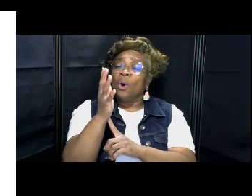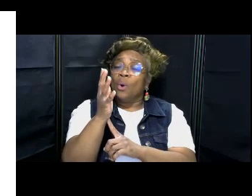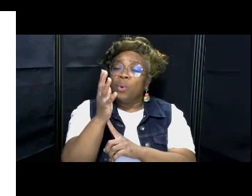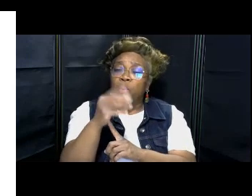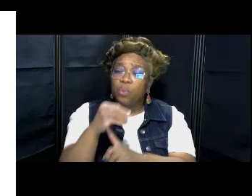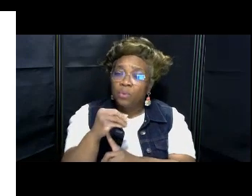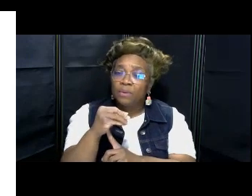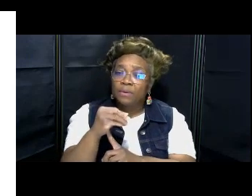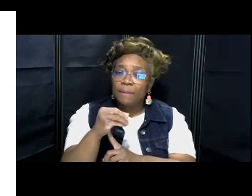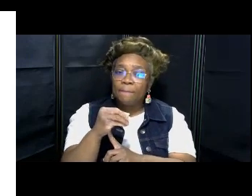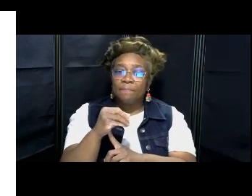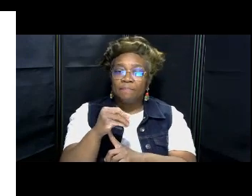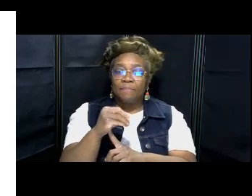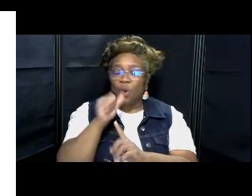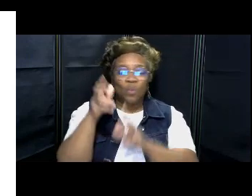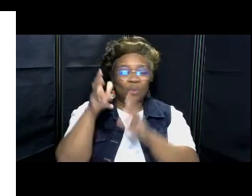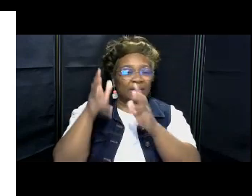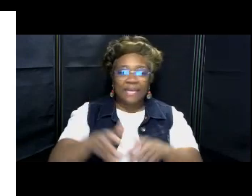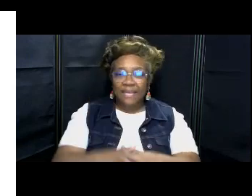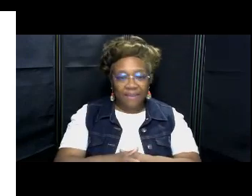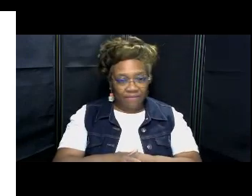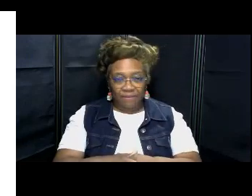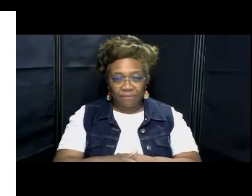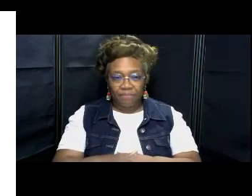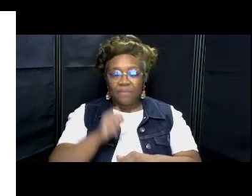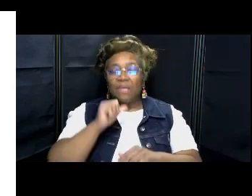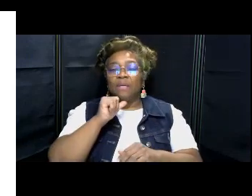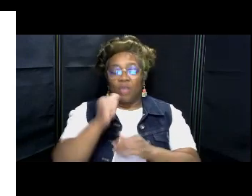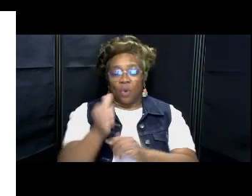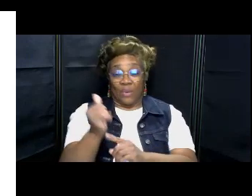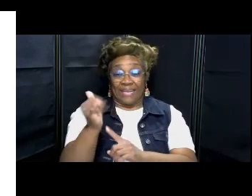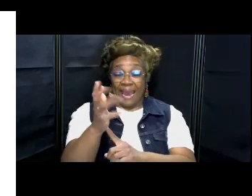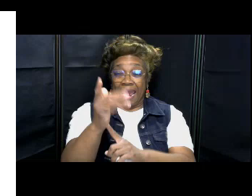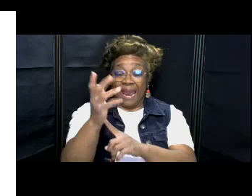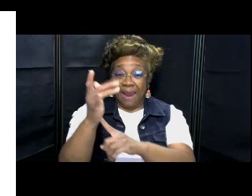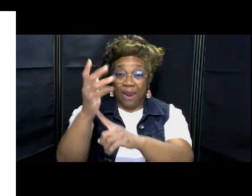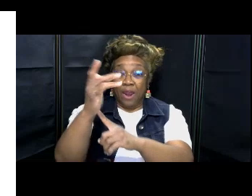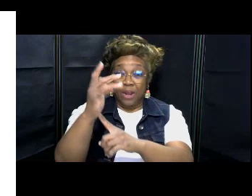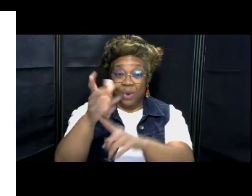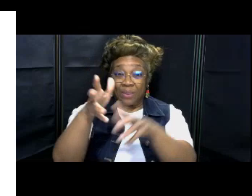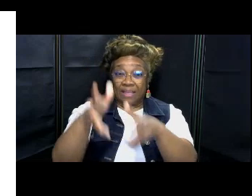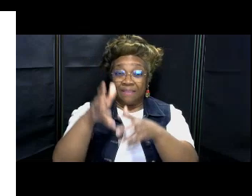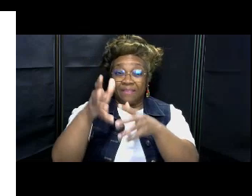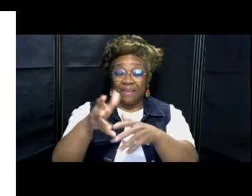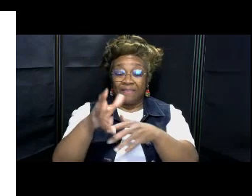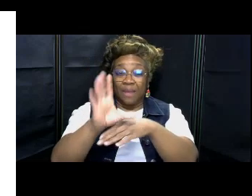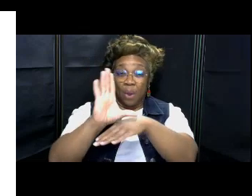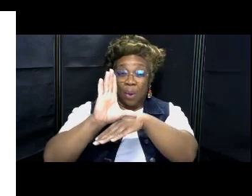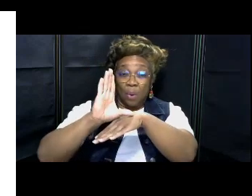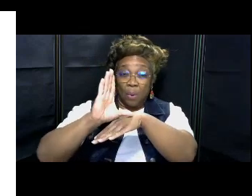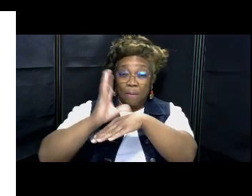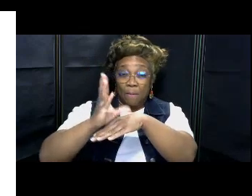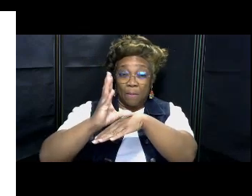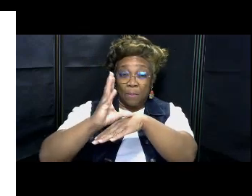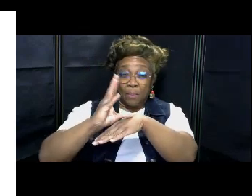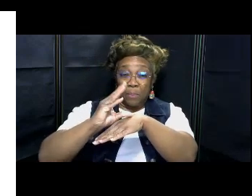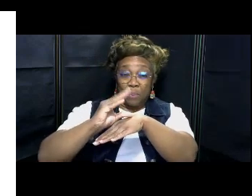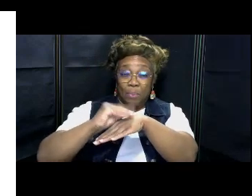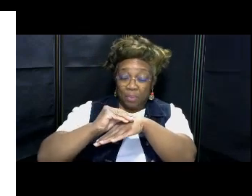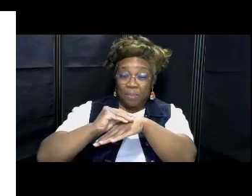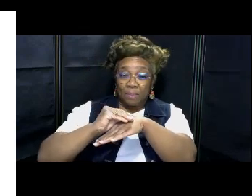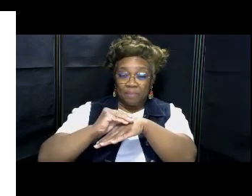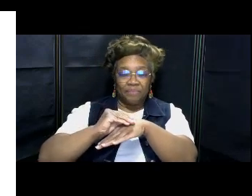all. Burn them out. Don't let them burn all the way down to the bottom. Because remember I told you about that Dollar Tree candle? It burns to the bottom. That